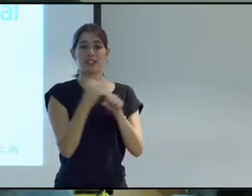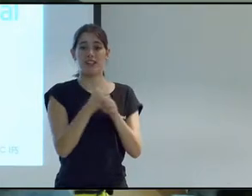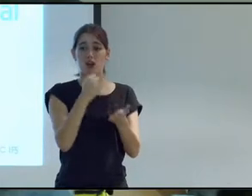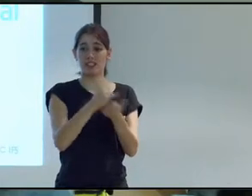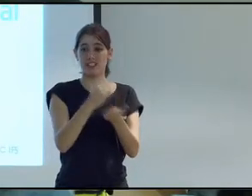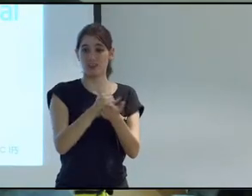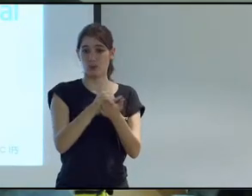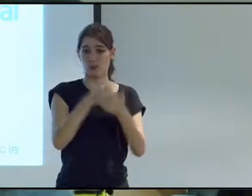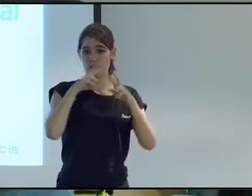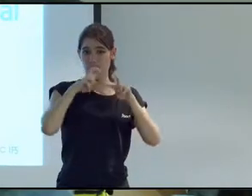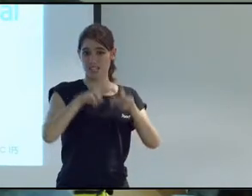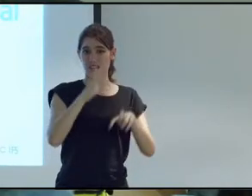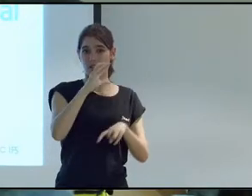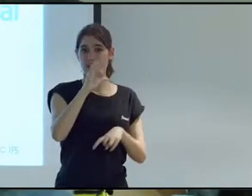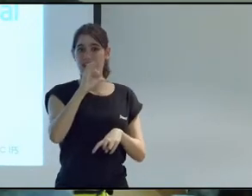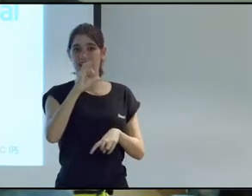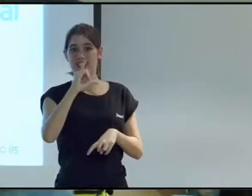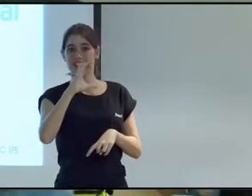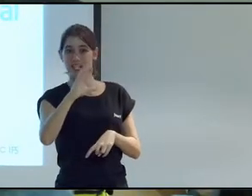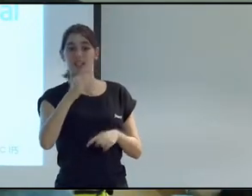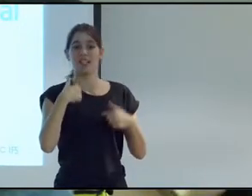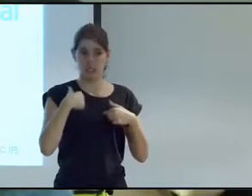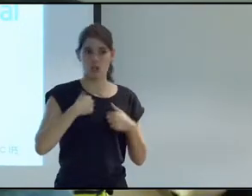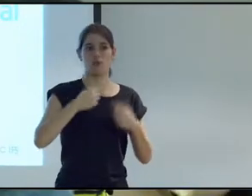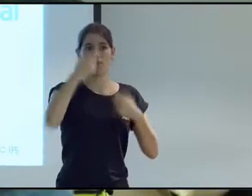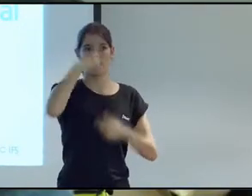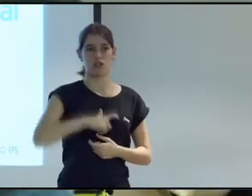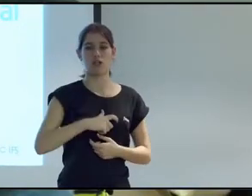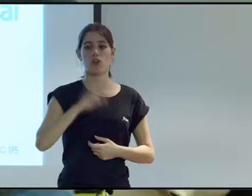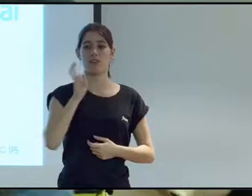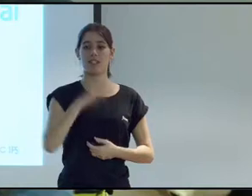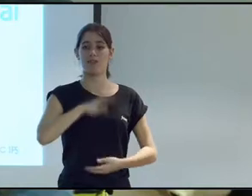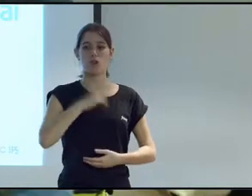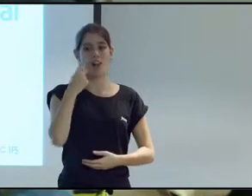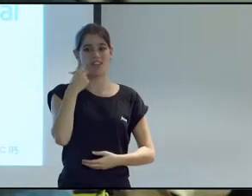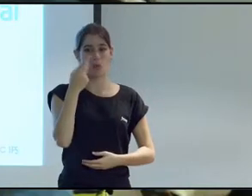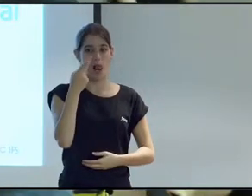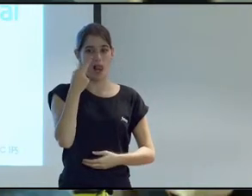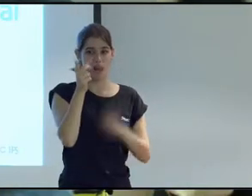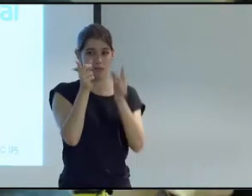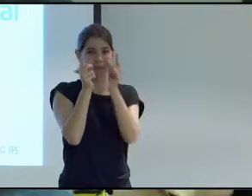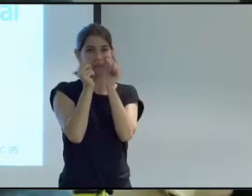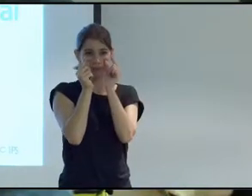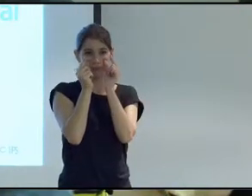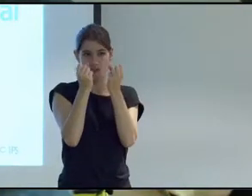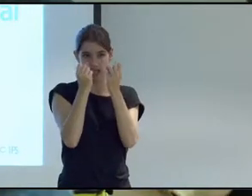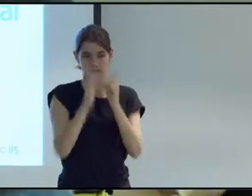Forum for Independent Living. I work in the Higher Scientific Council.